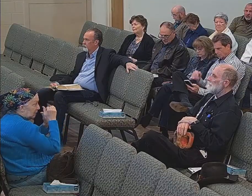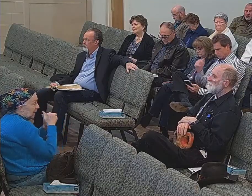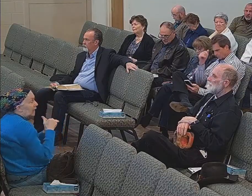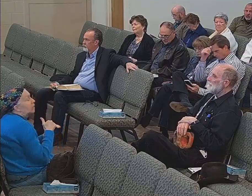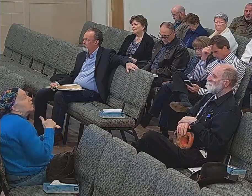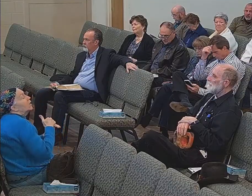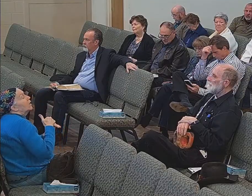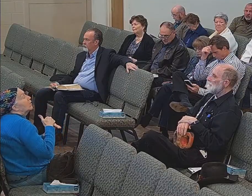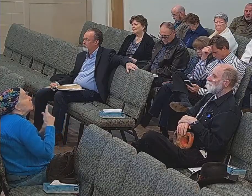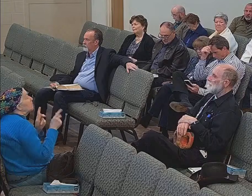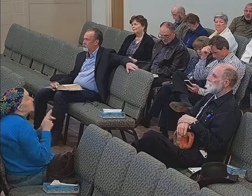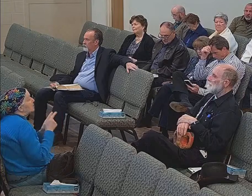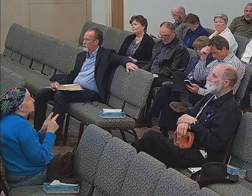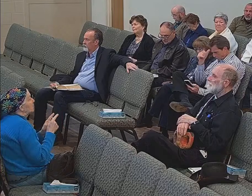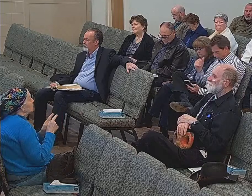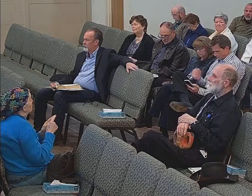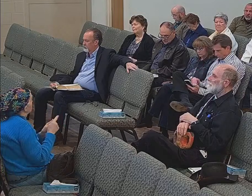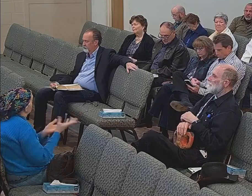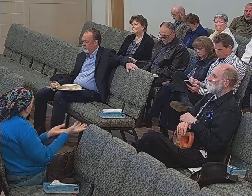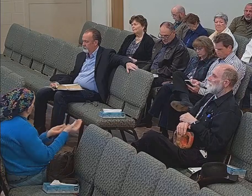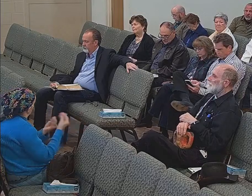Yes.